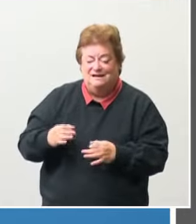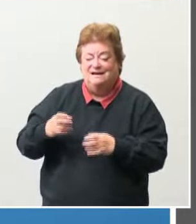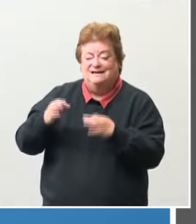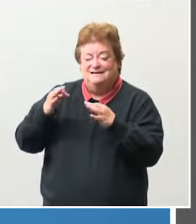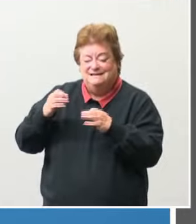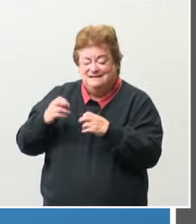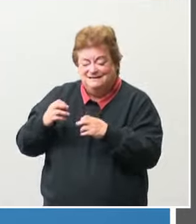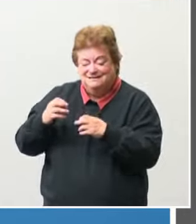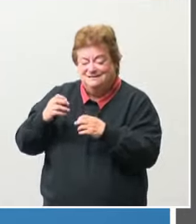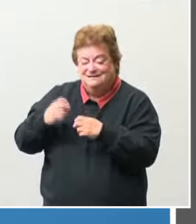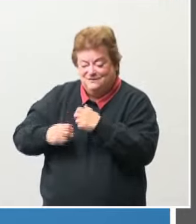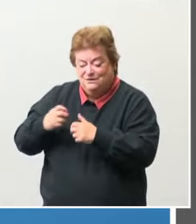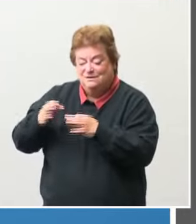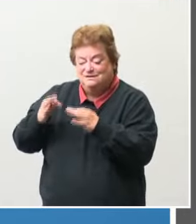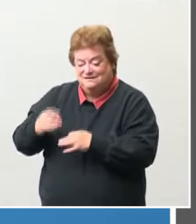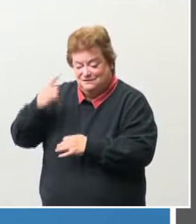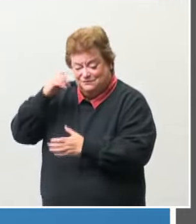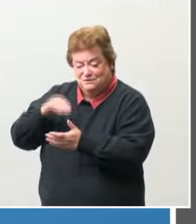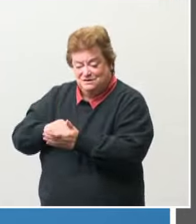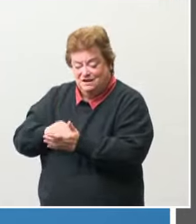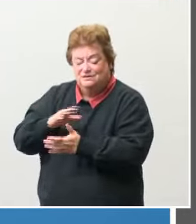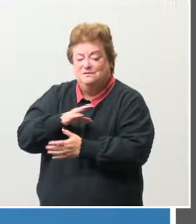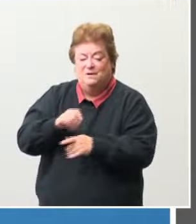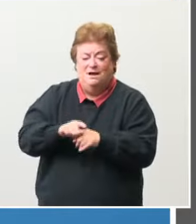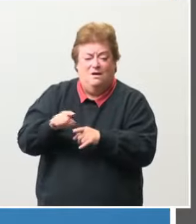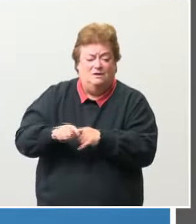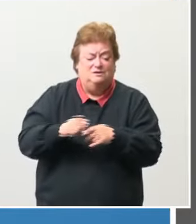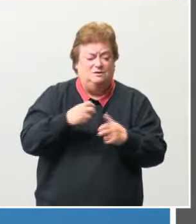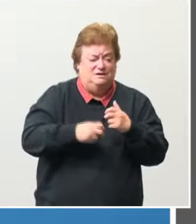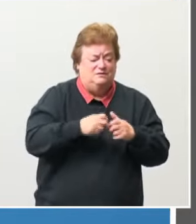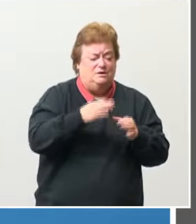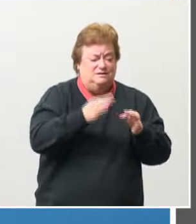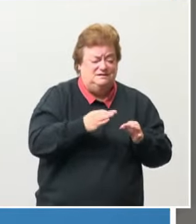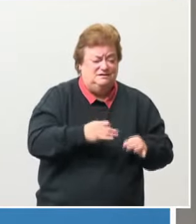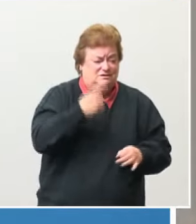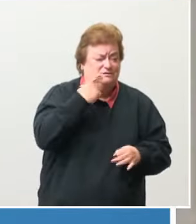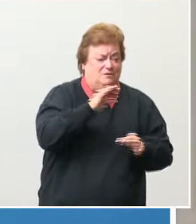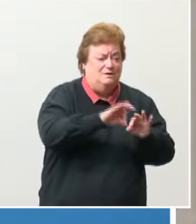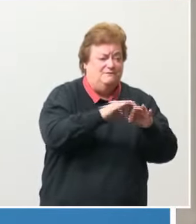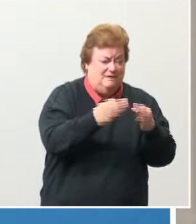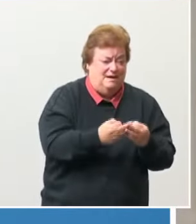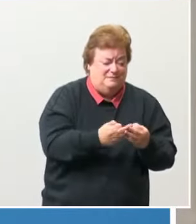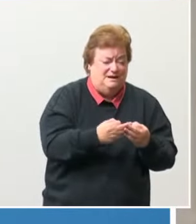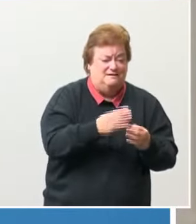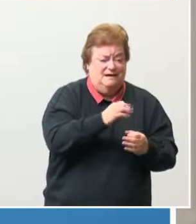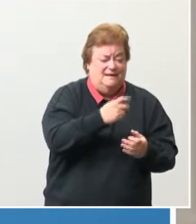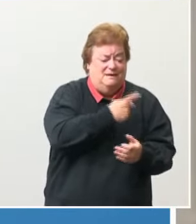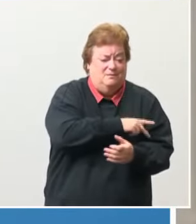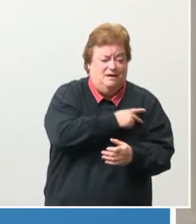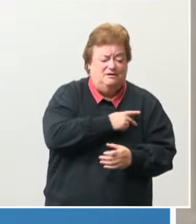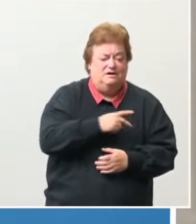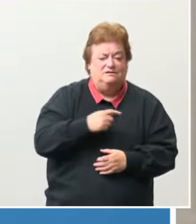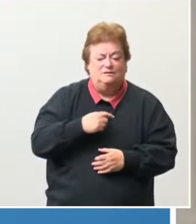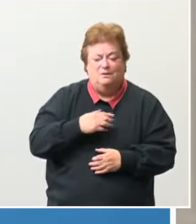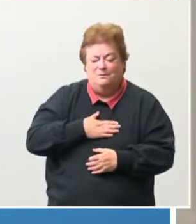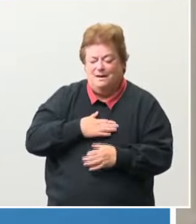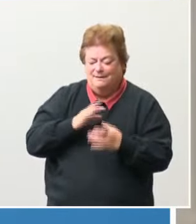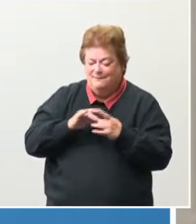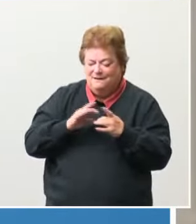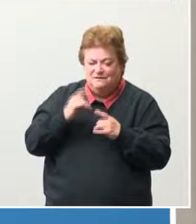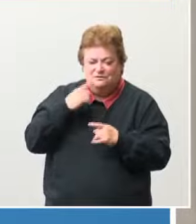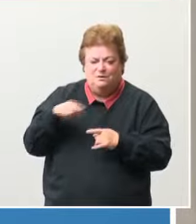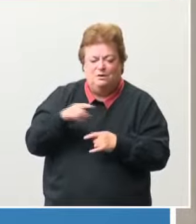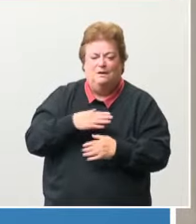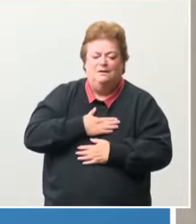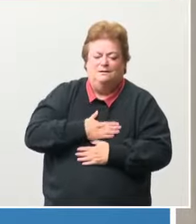families that we care for, or that care for them and are waiting for care. So my message, I guess, is just very simple. Please, if you've not